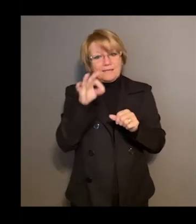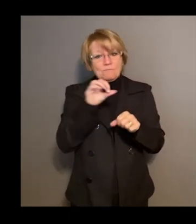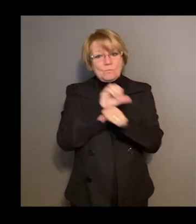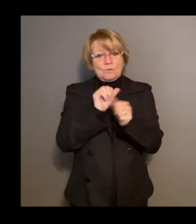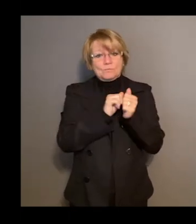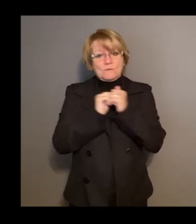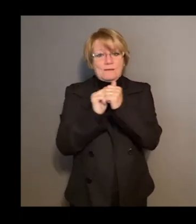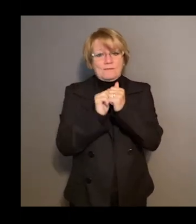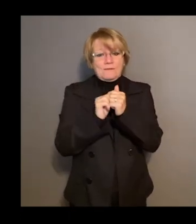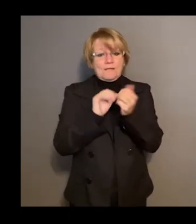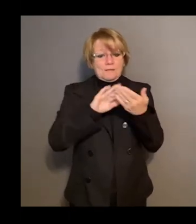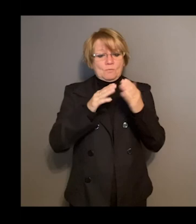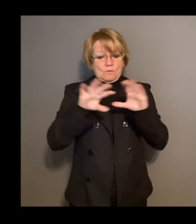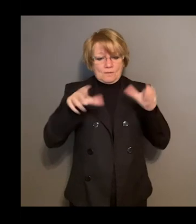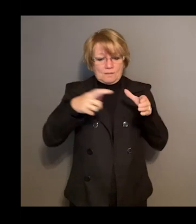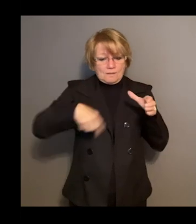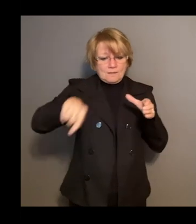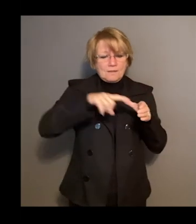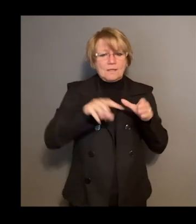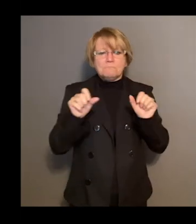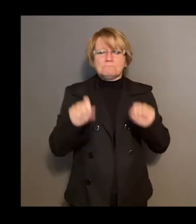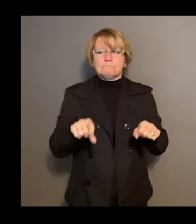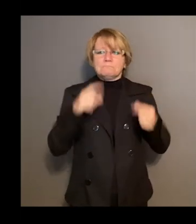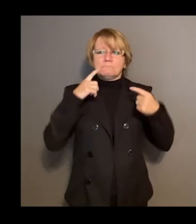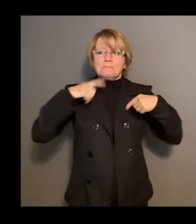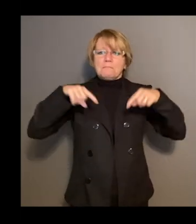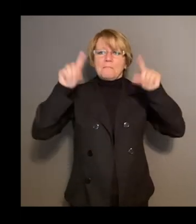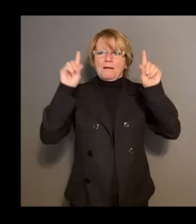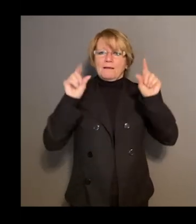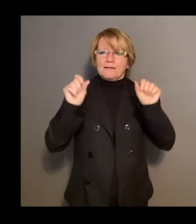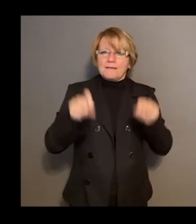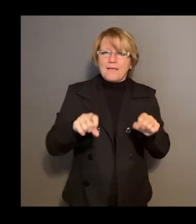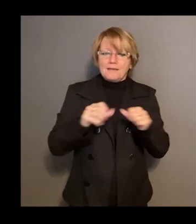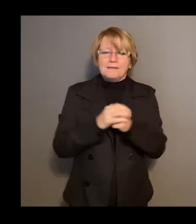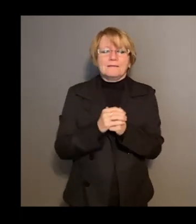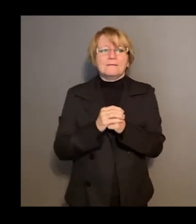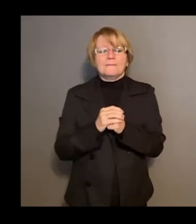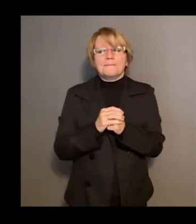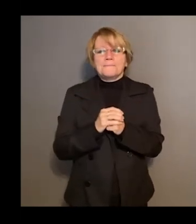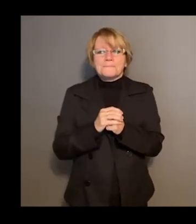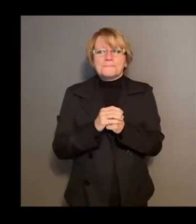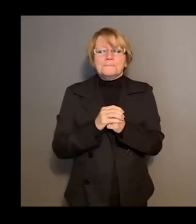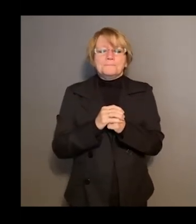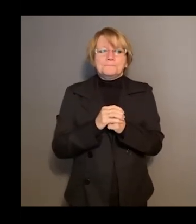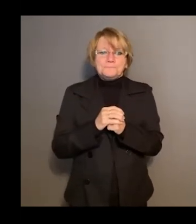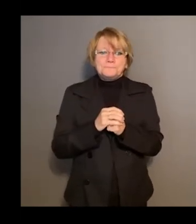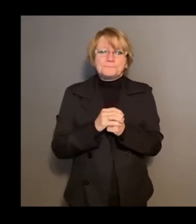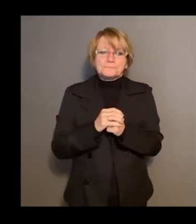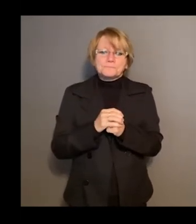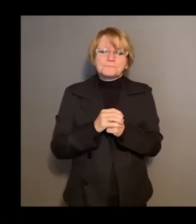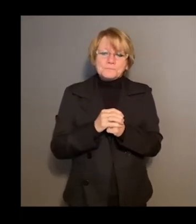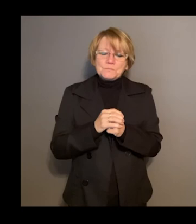community, these things can be accomplished. You know, this is such a powerful